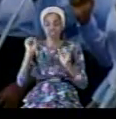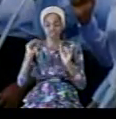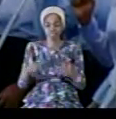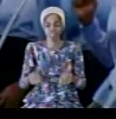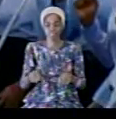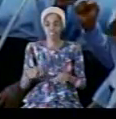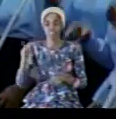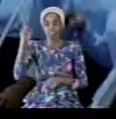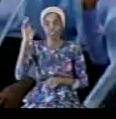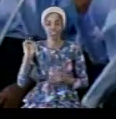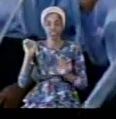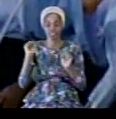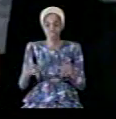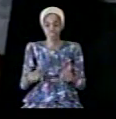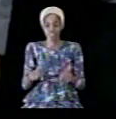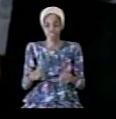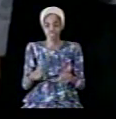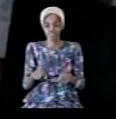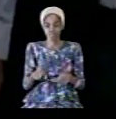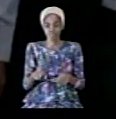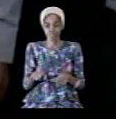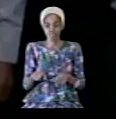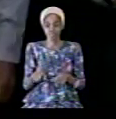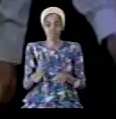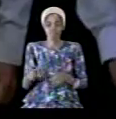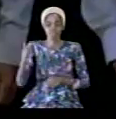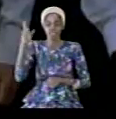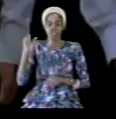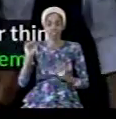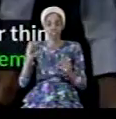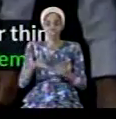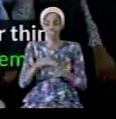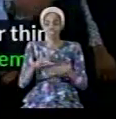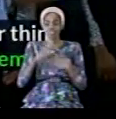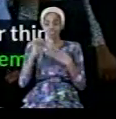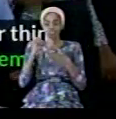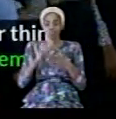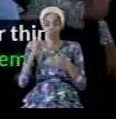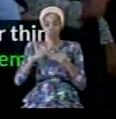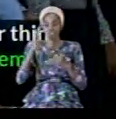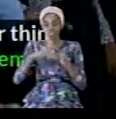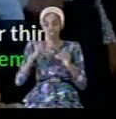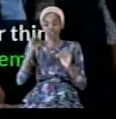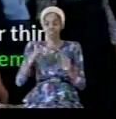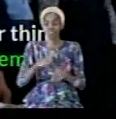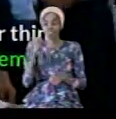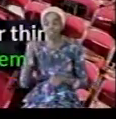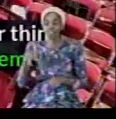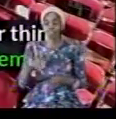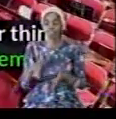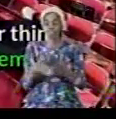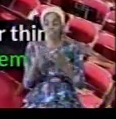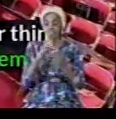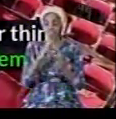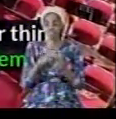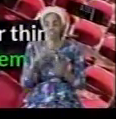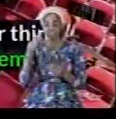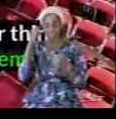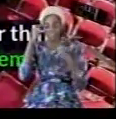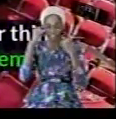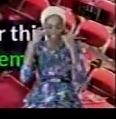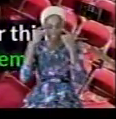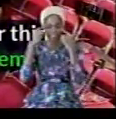Oh, I believe Him. God can. Come on, sing it. God can do more than you could ever ask